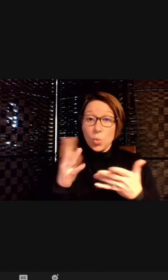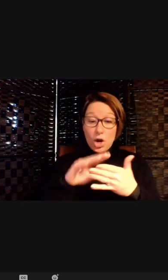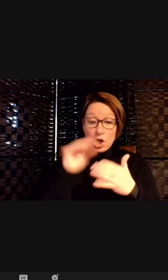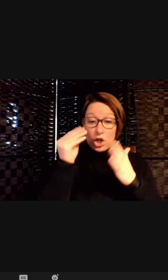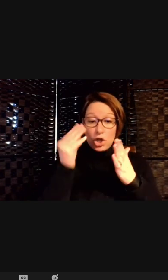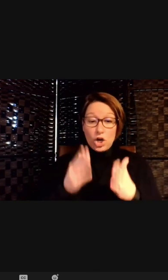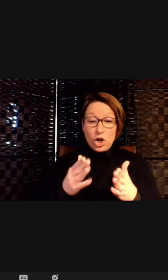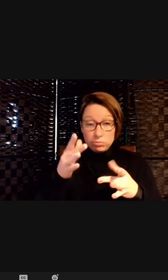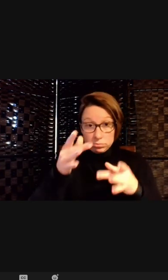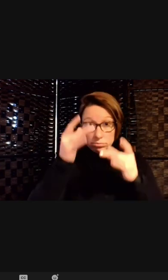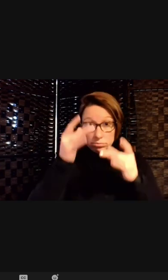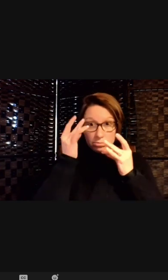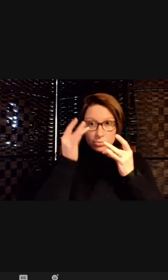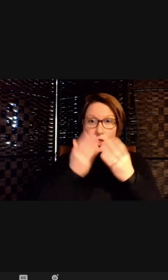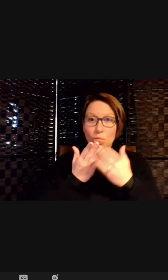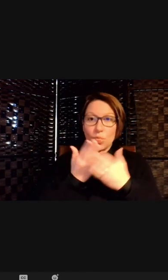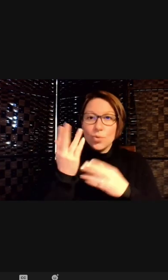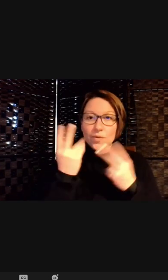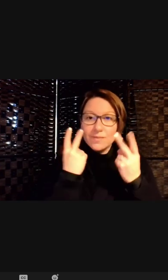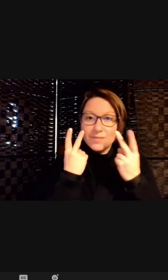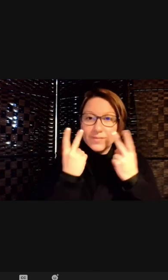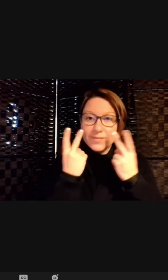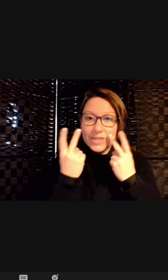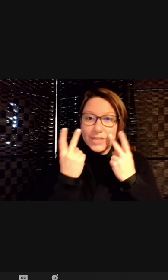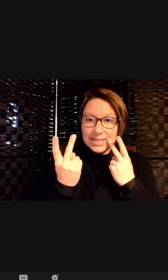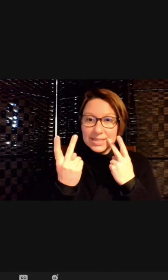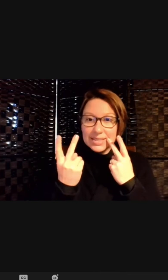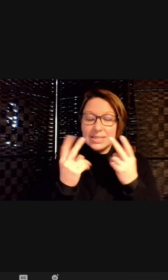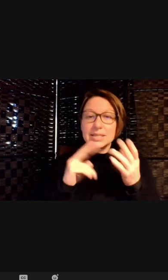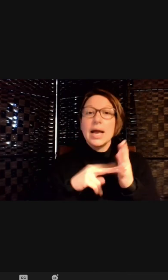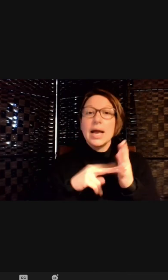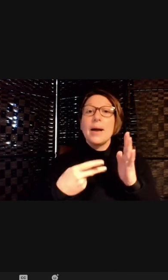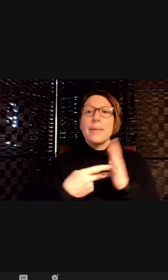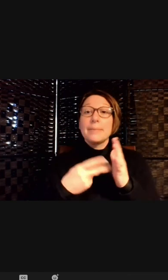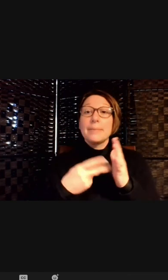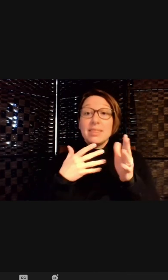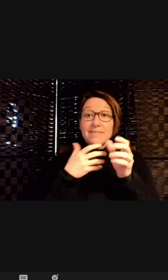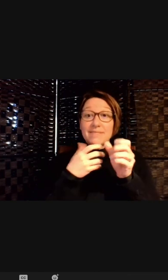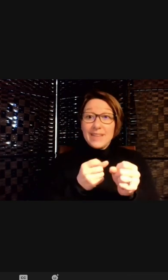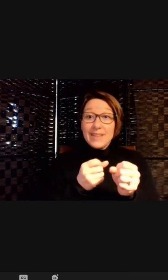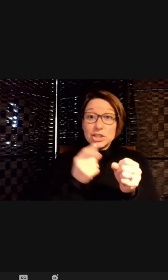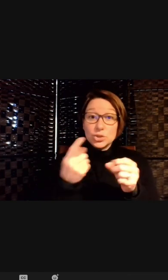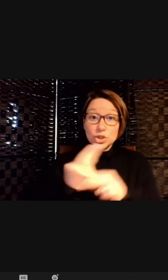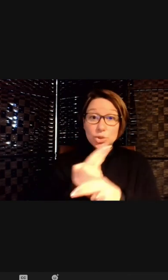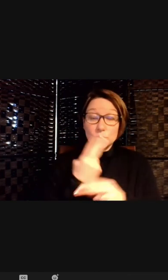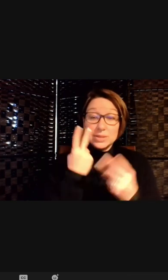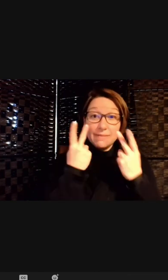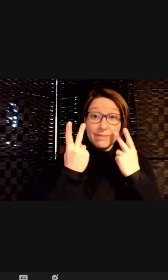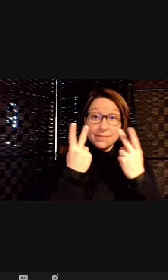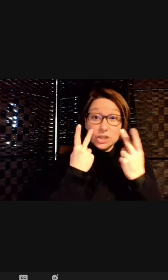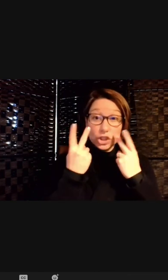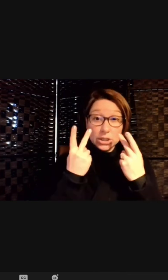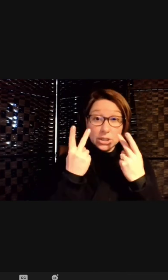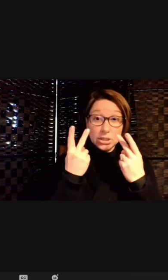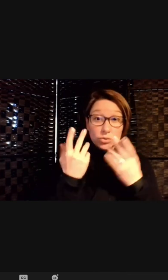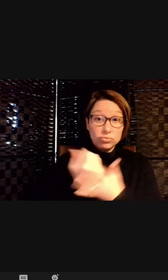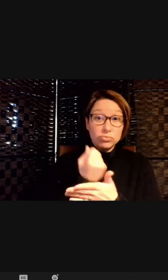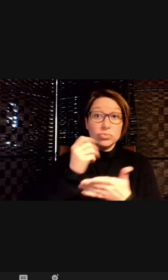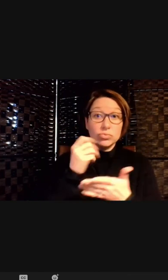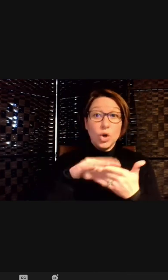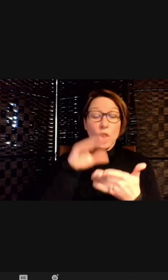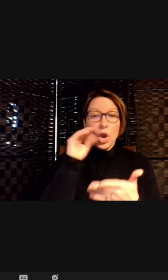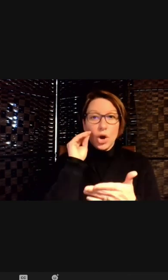And so the faster we can get them to that visual opportunity, those opportunities to use vision to learn, the better